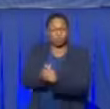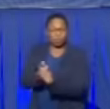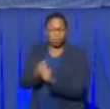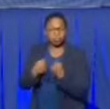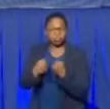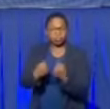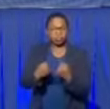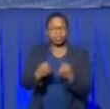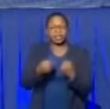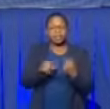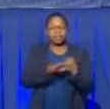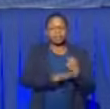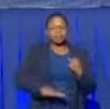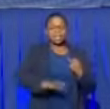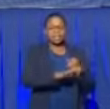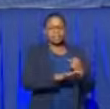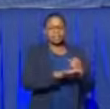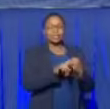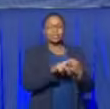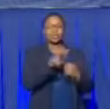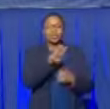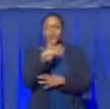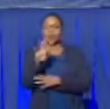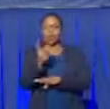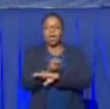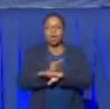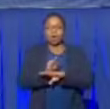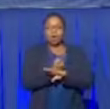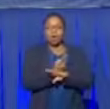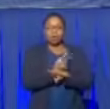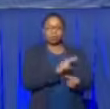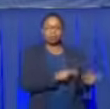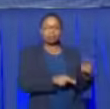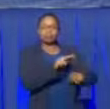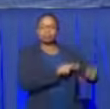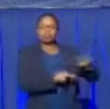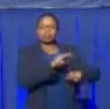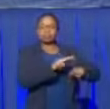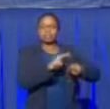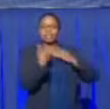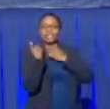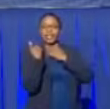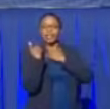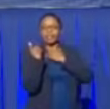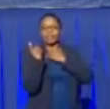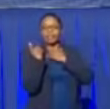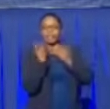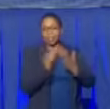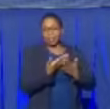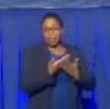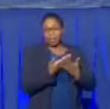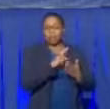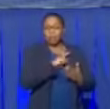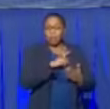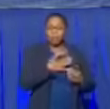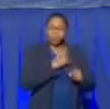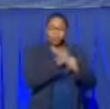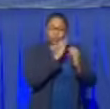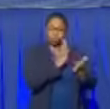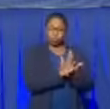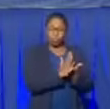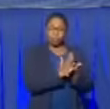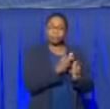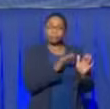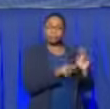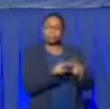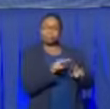24-hour basis so that we can guarantee that the ballots are safeguarded and only persons who